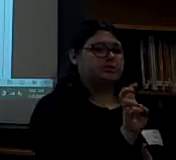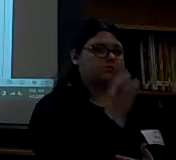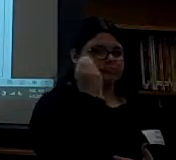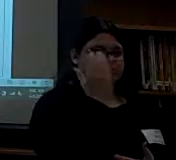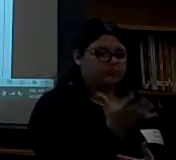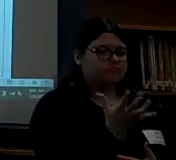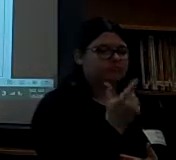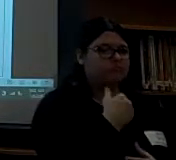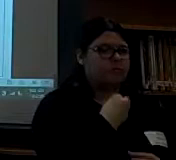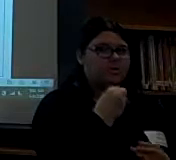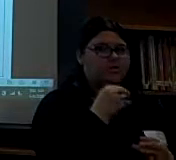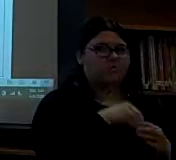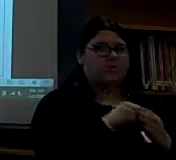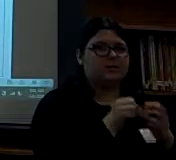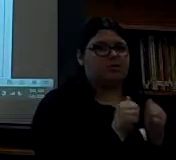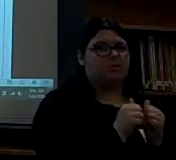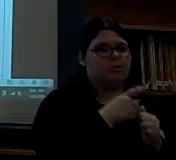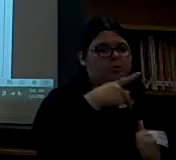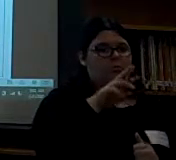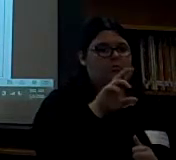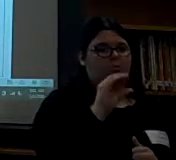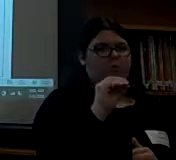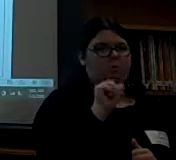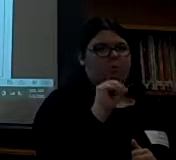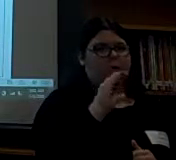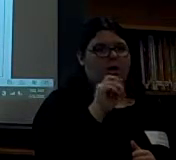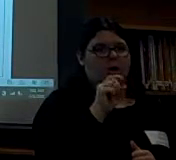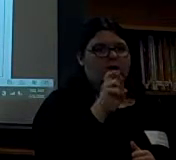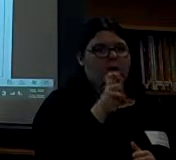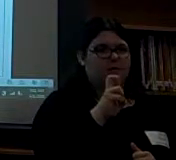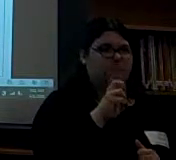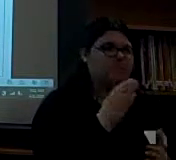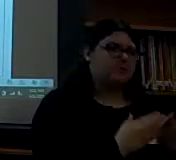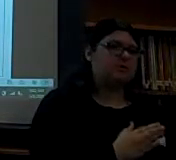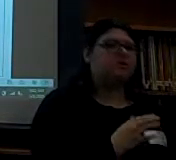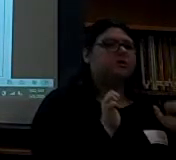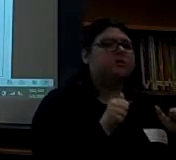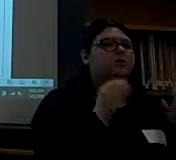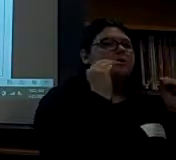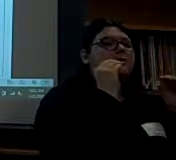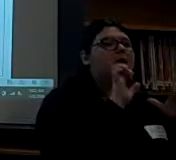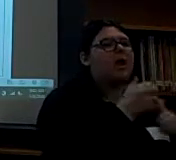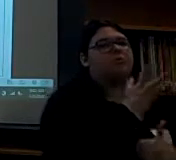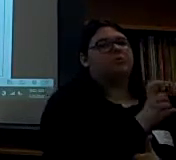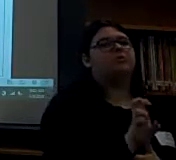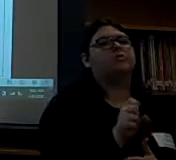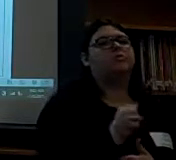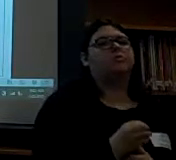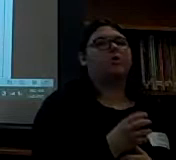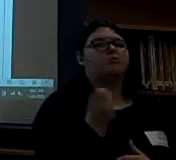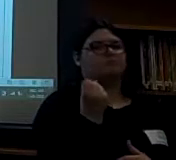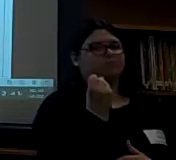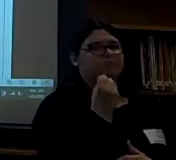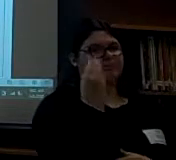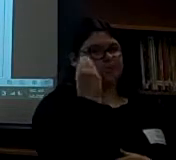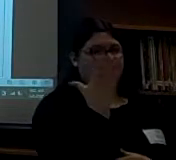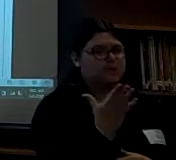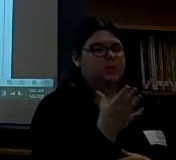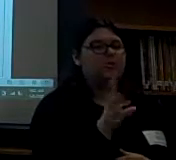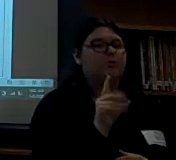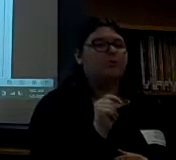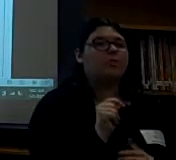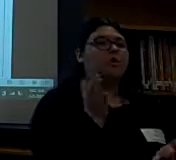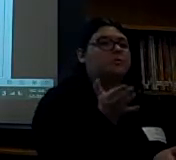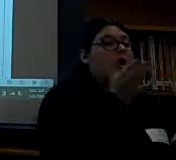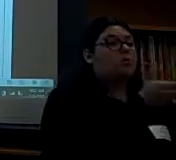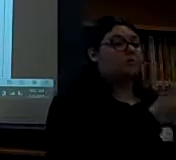you, I'm going to get into this with the proactive piece. I can tell you there are ways you can teach kids how to transition. So hold on, I'll tell you how to do that. But